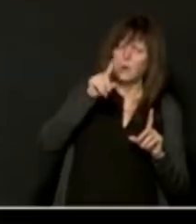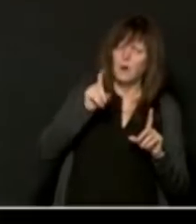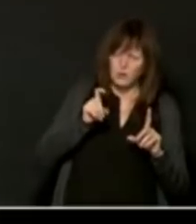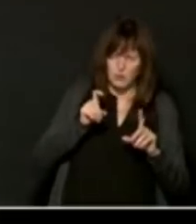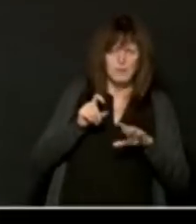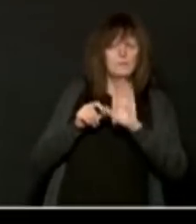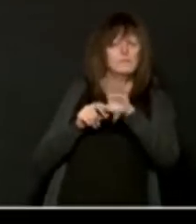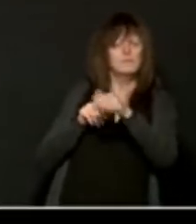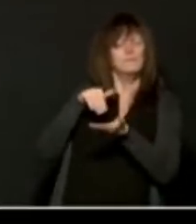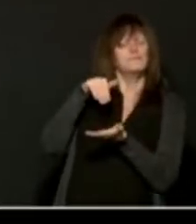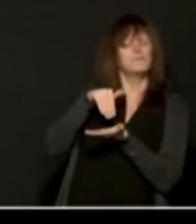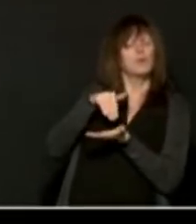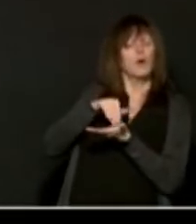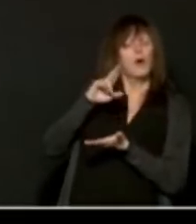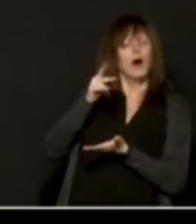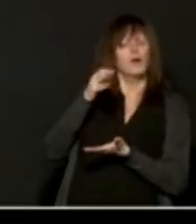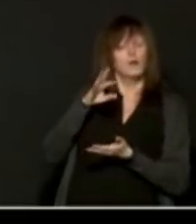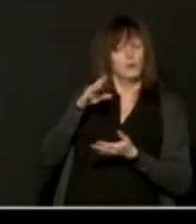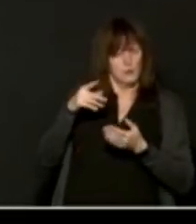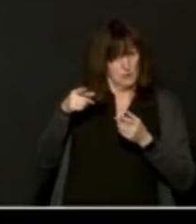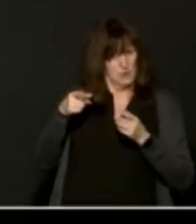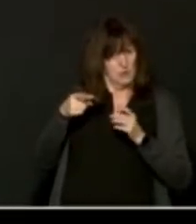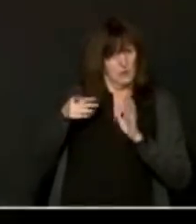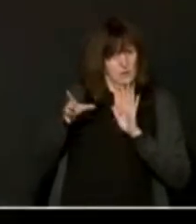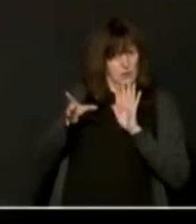vaccine. Dr.